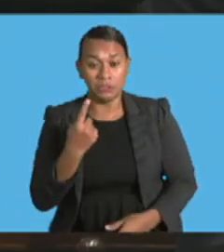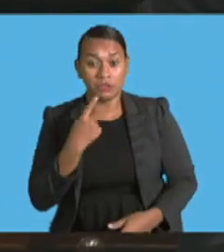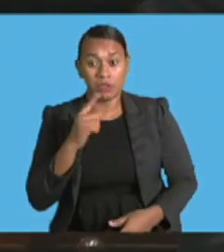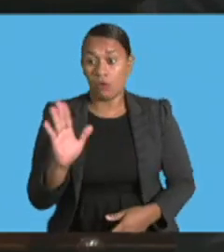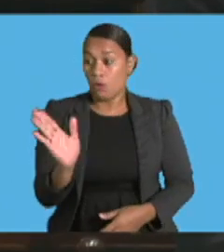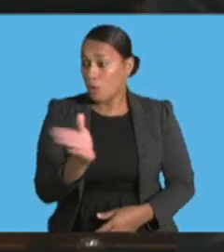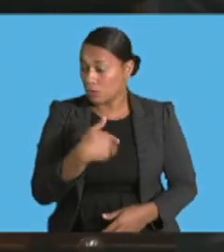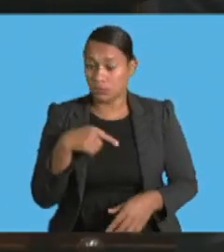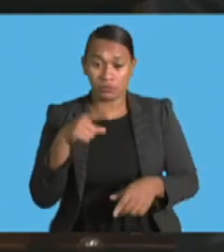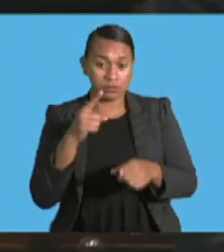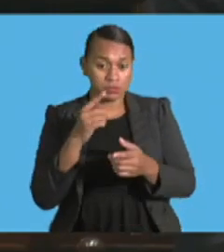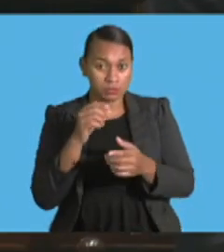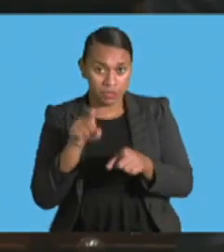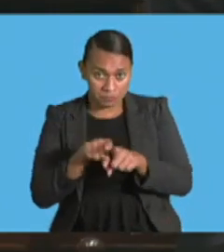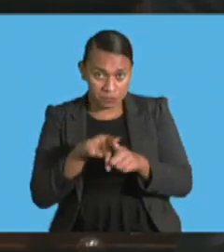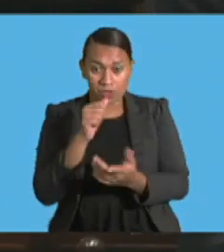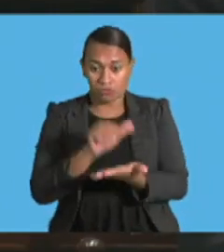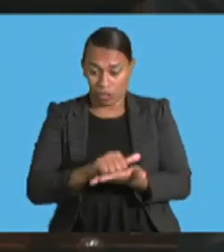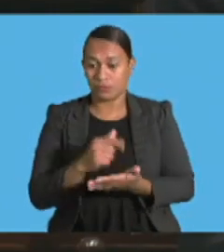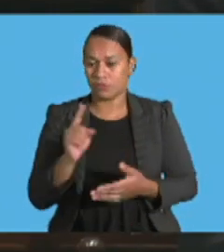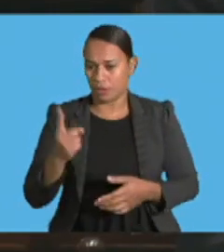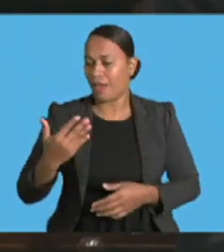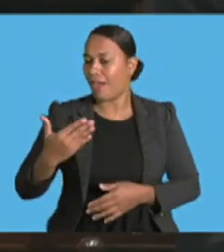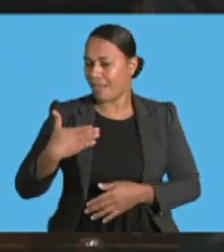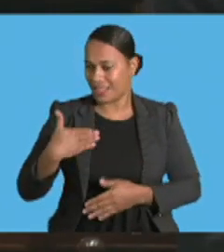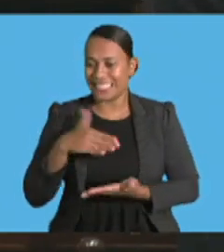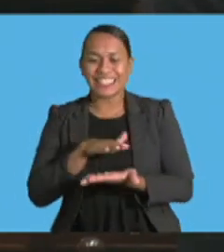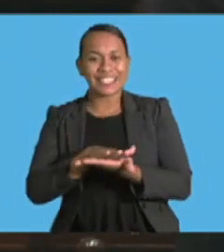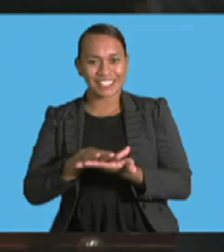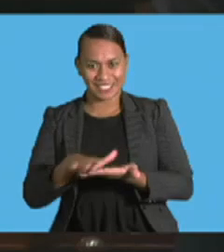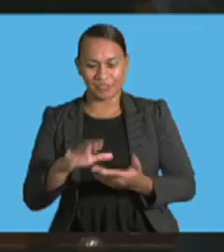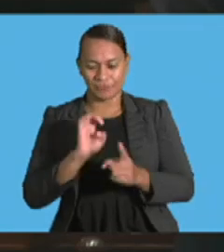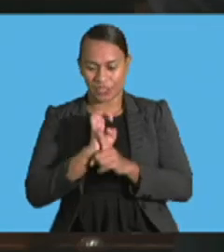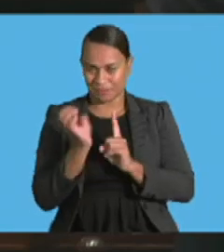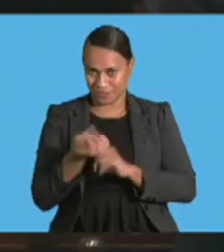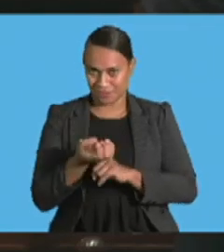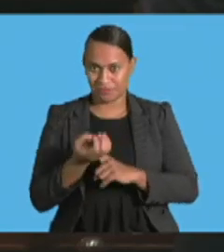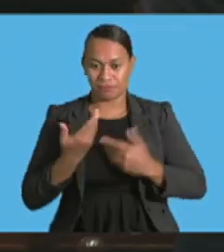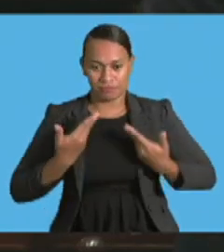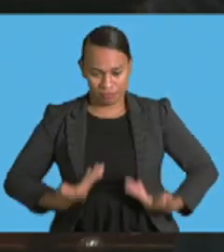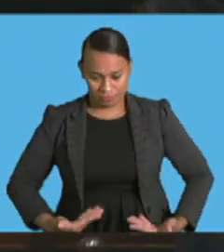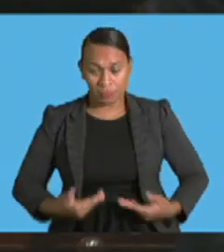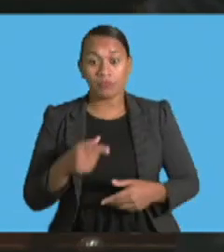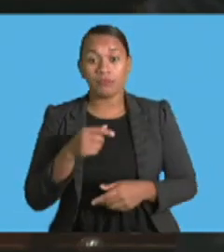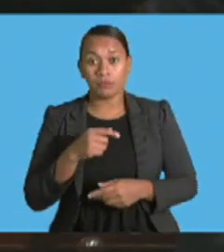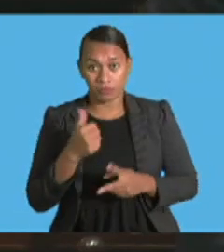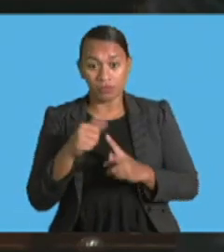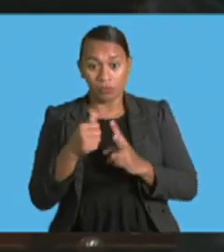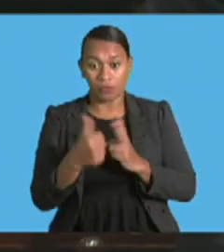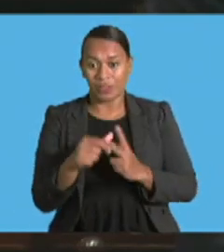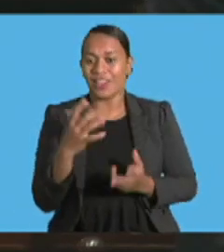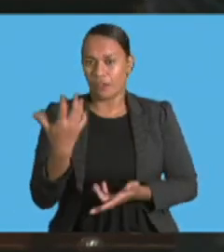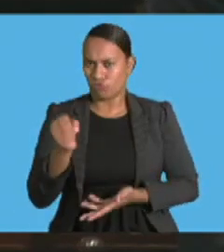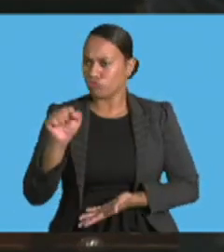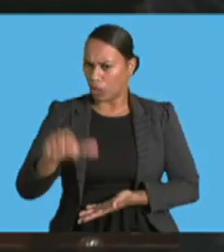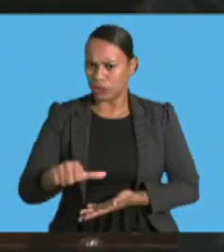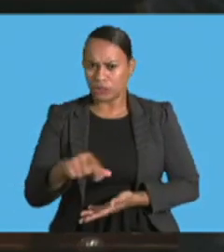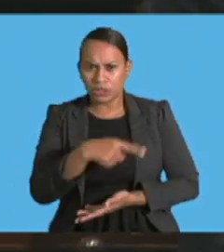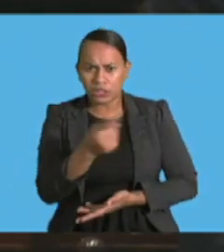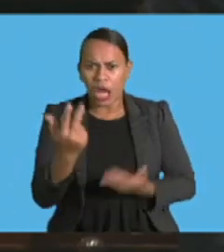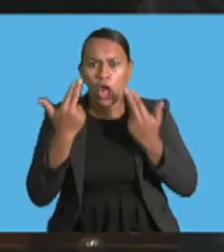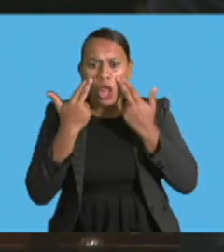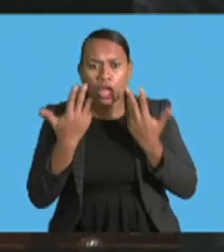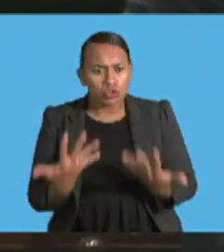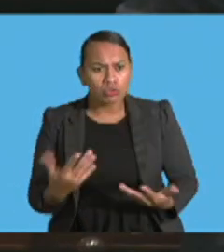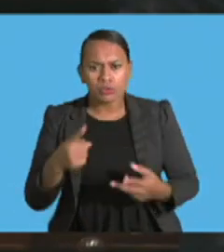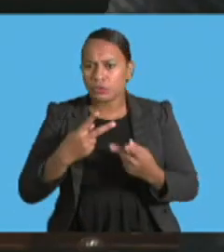environment. And this, Mr. Speaker, say, includes the right to have the natural world protected for the benefit of